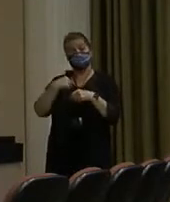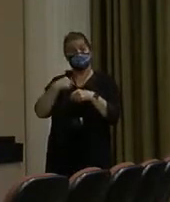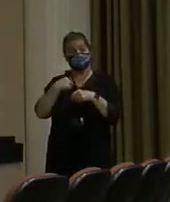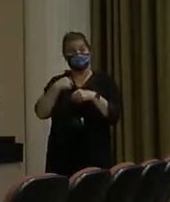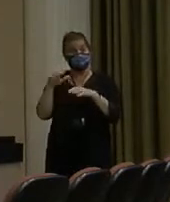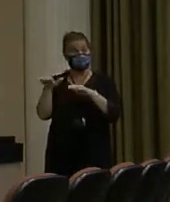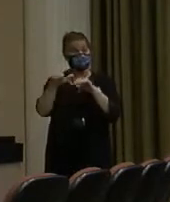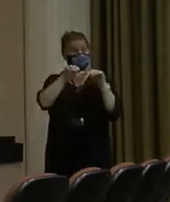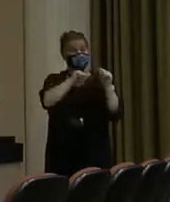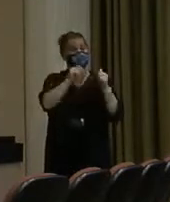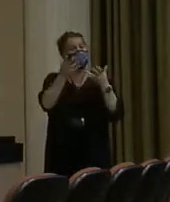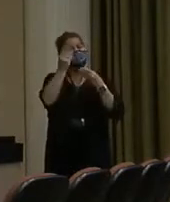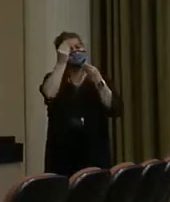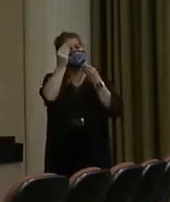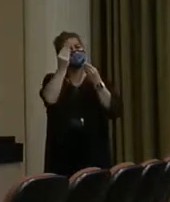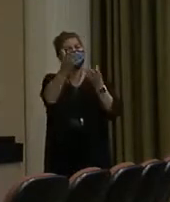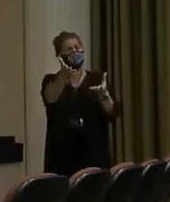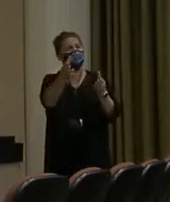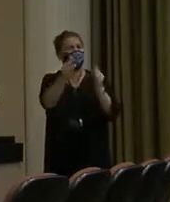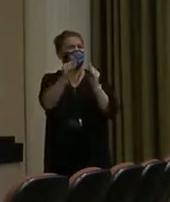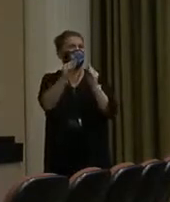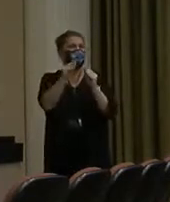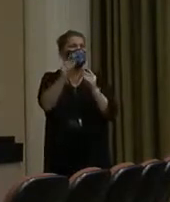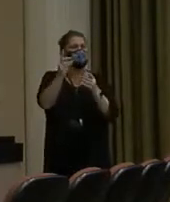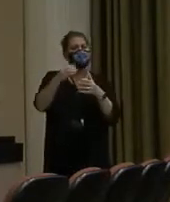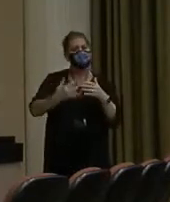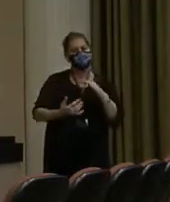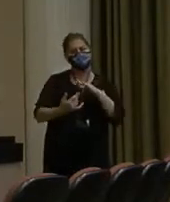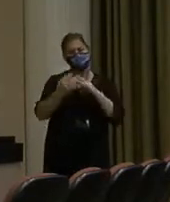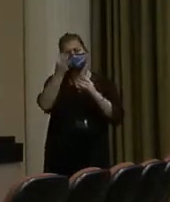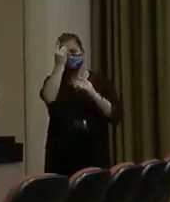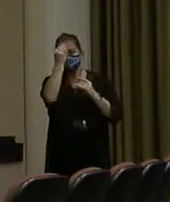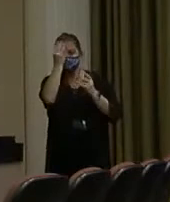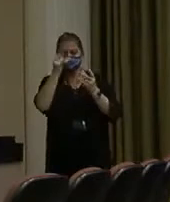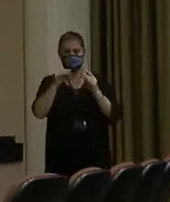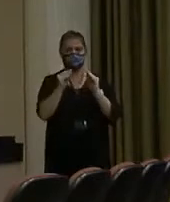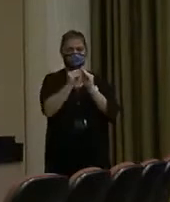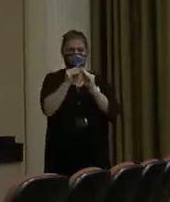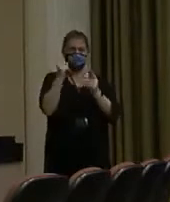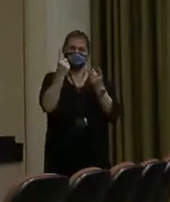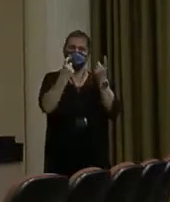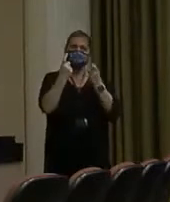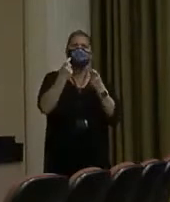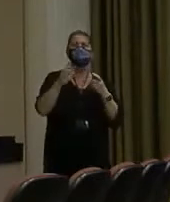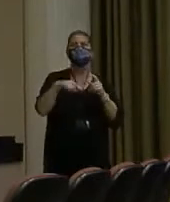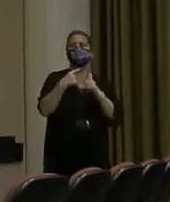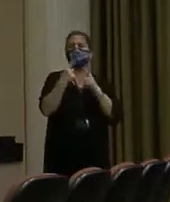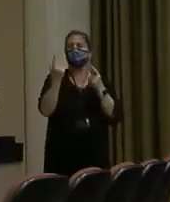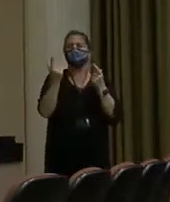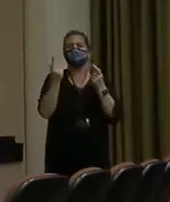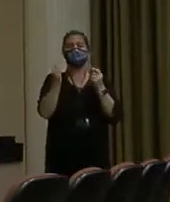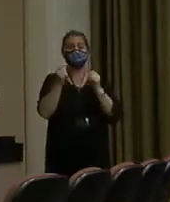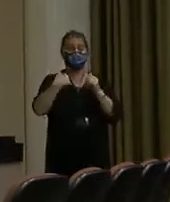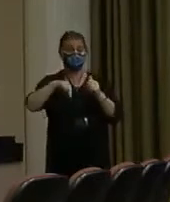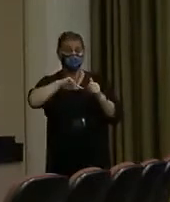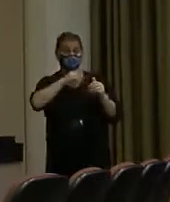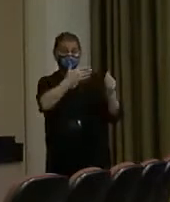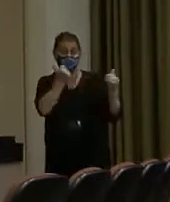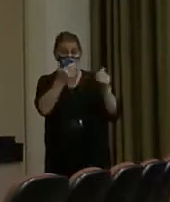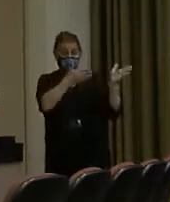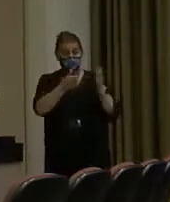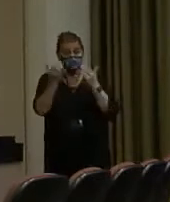we're hoping to leave you with more questions as you've gone through this journey. Are we better prepared